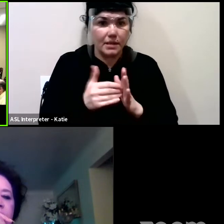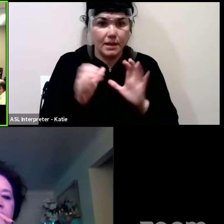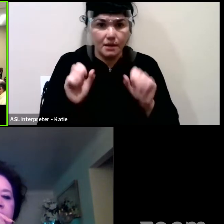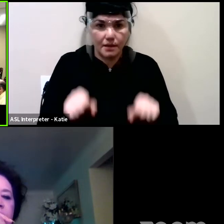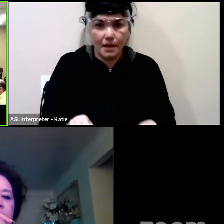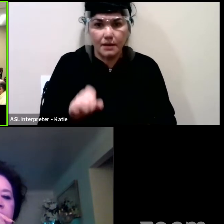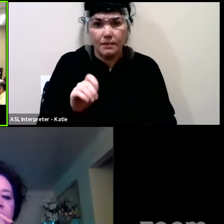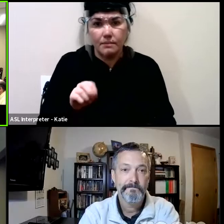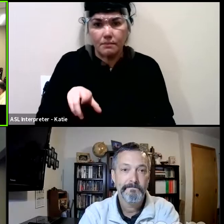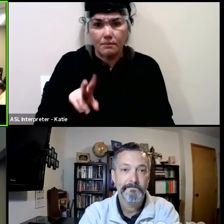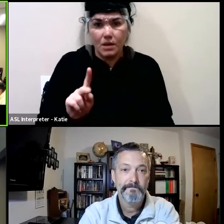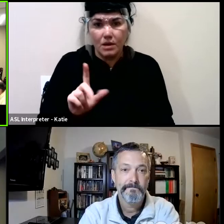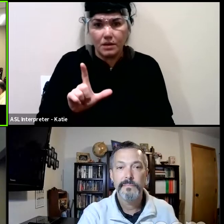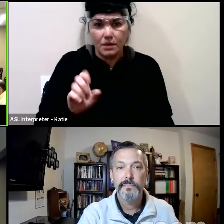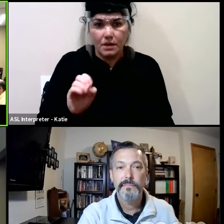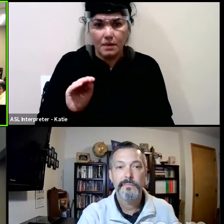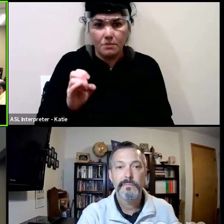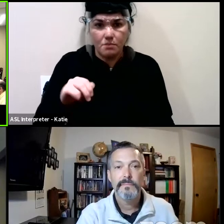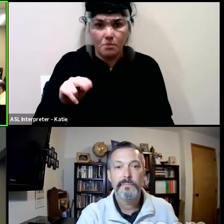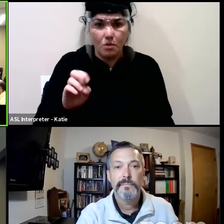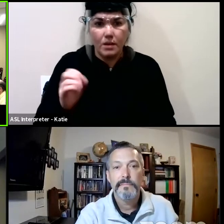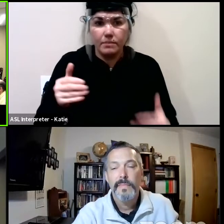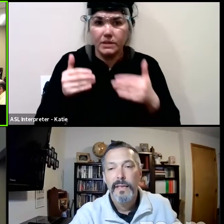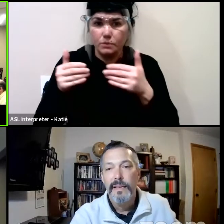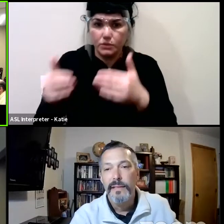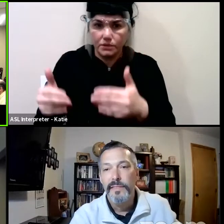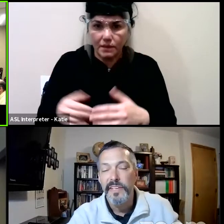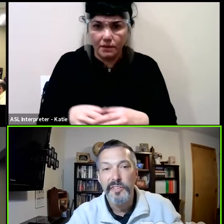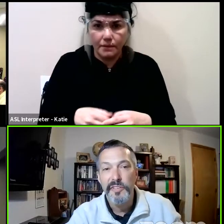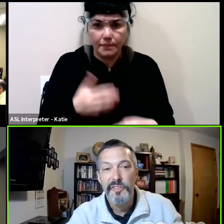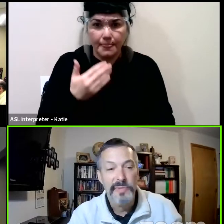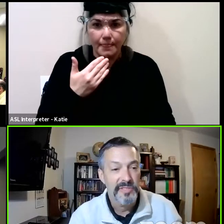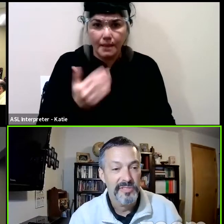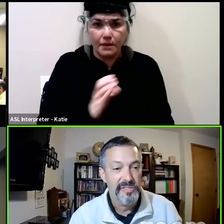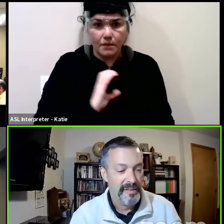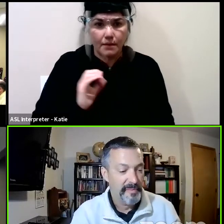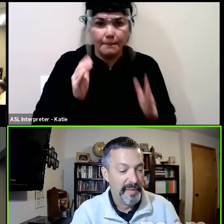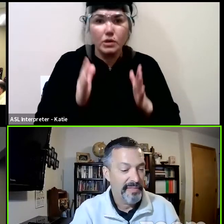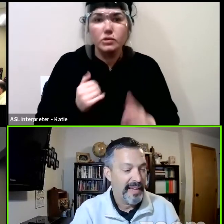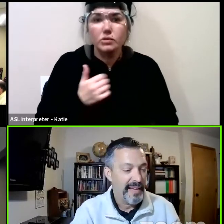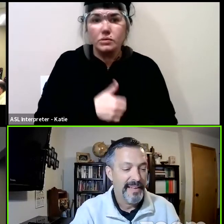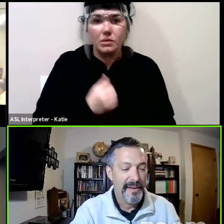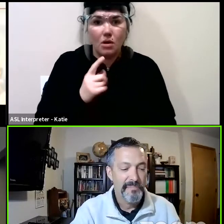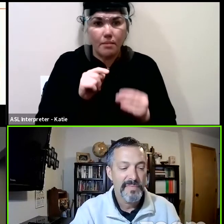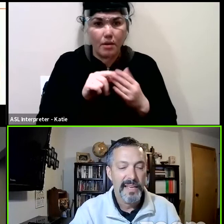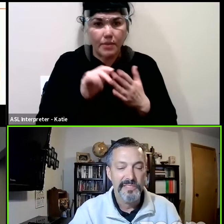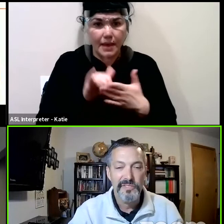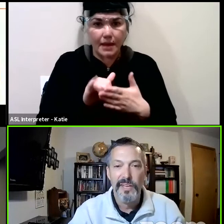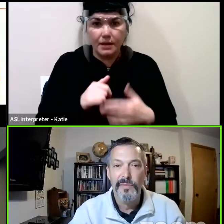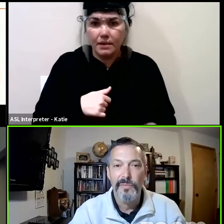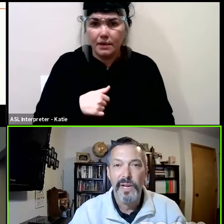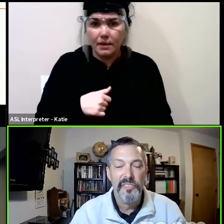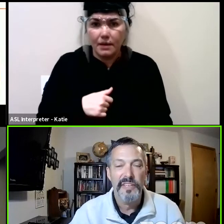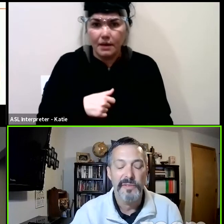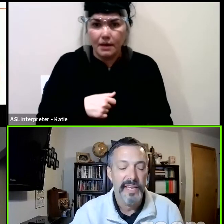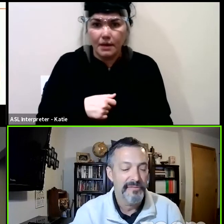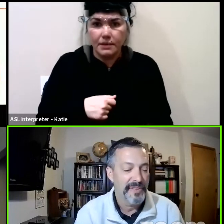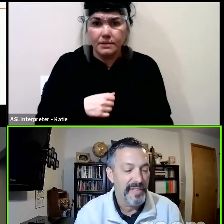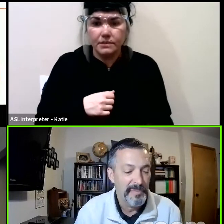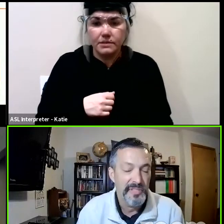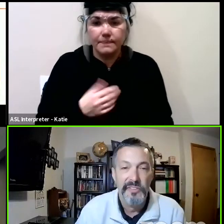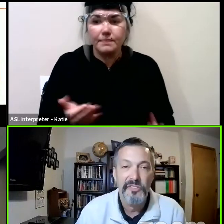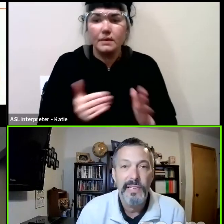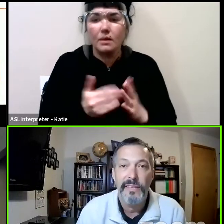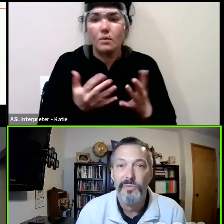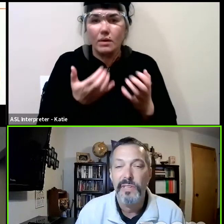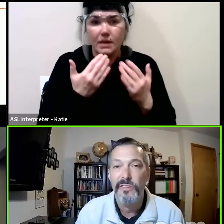lemoine please proceed thank you commissioner sorry about that um i just uh wanted to thank you again for the